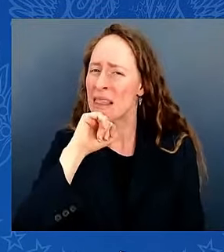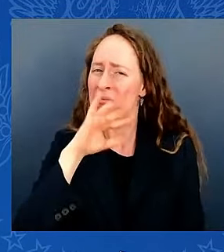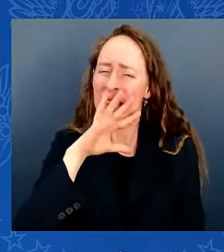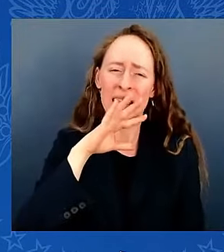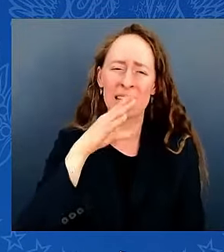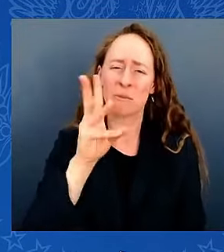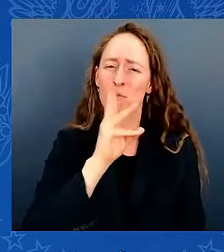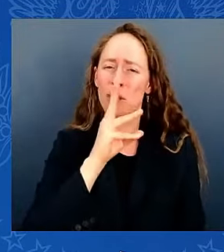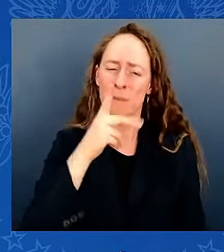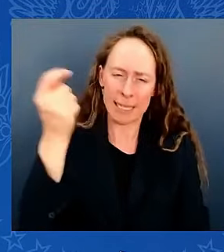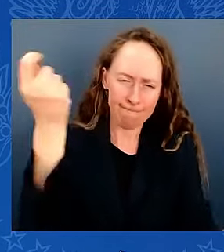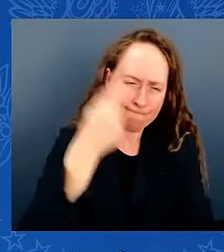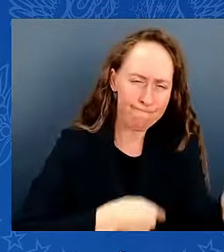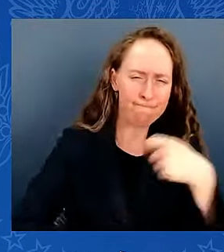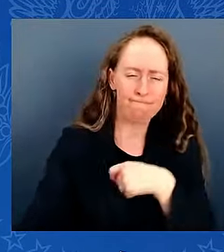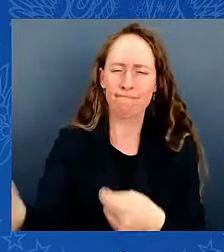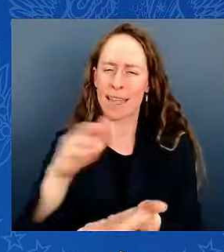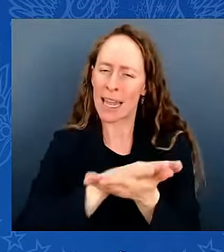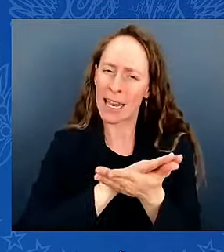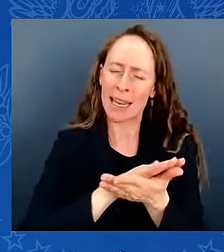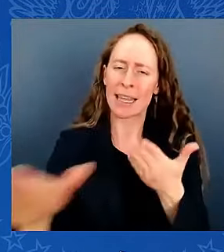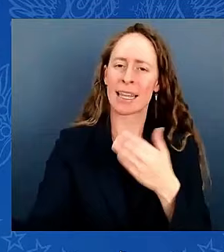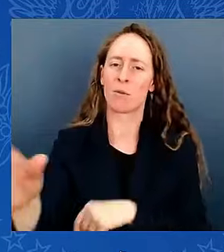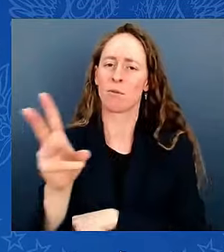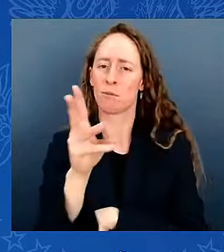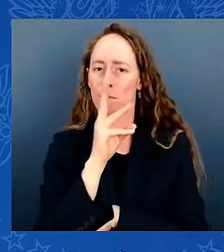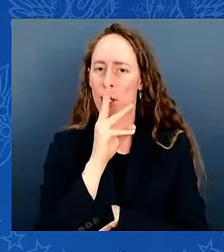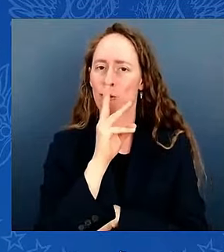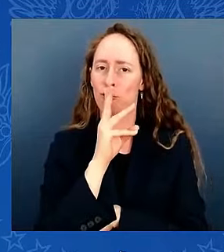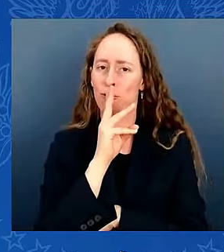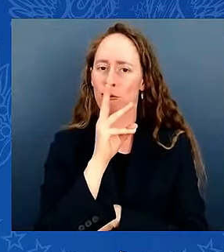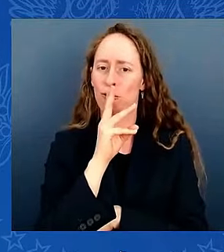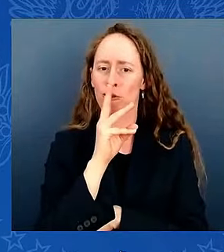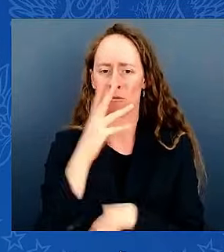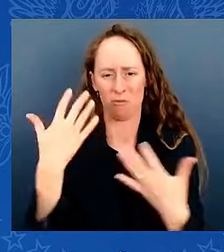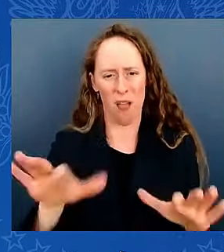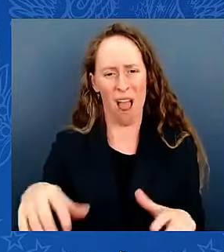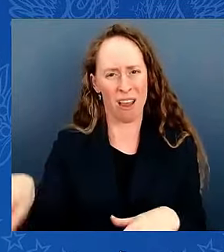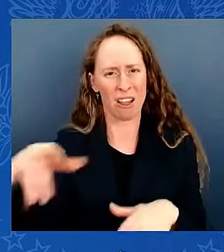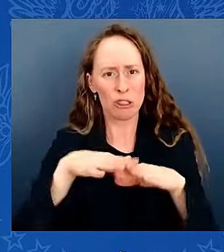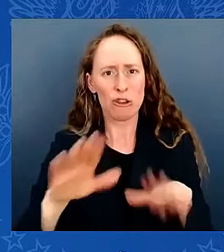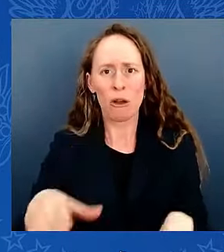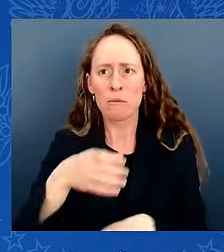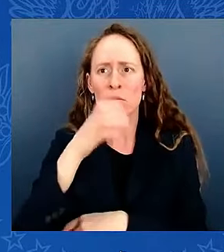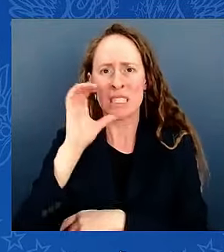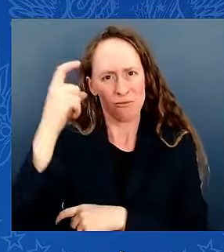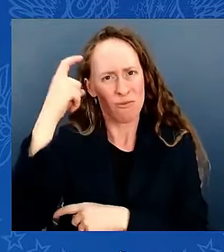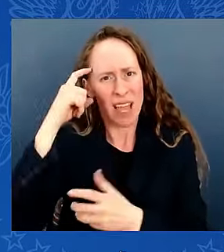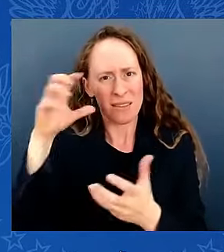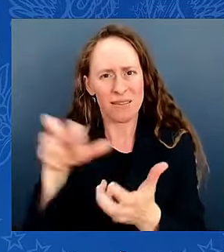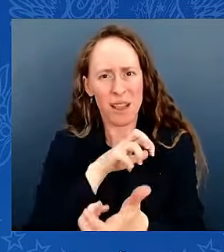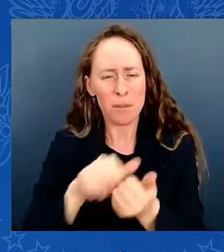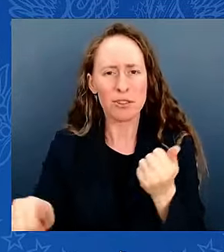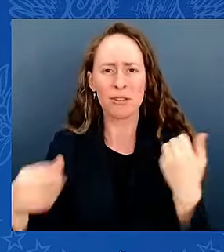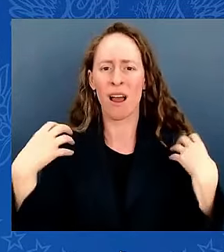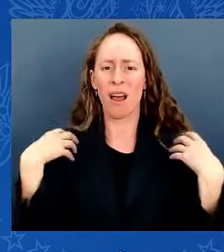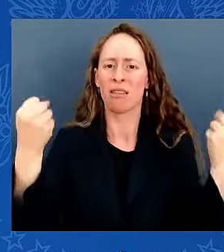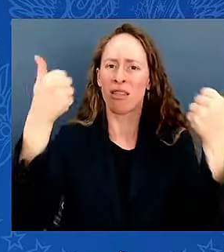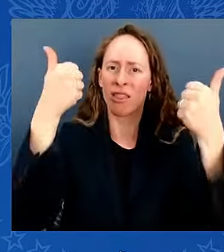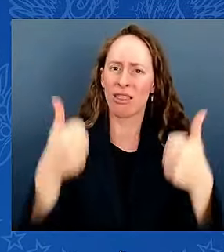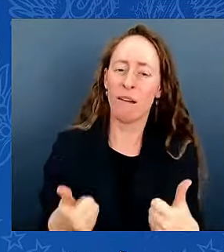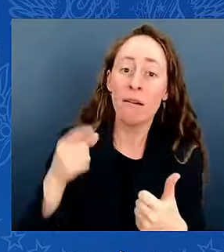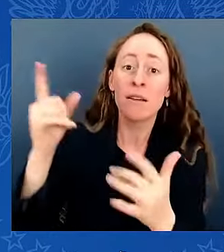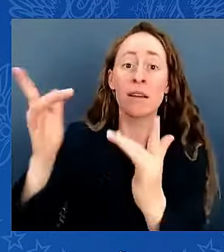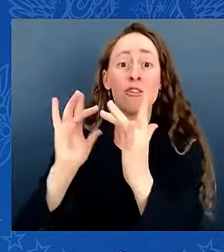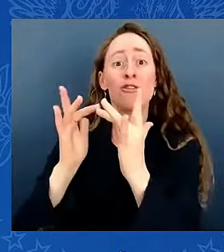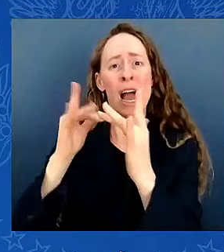drink clean water without brain damage. We're delivering high-speed, affordable internet to every American, which today is as essential as